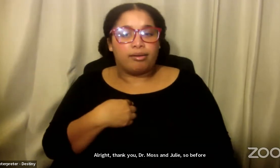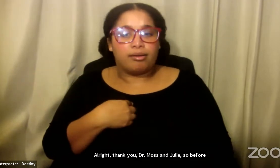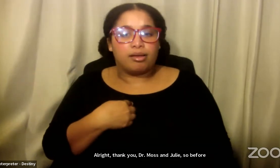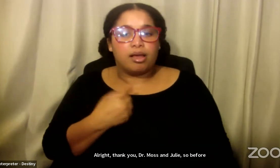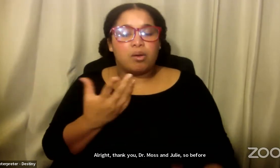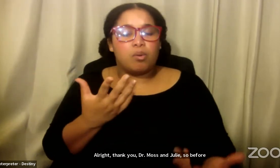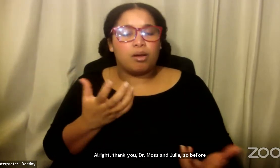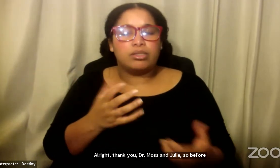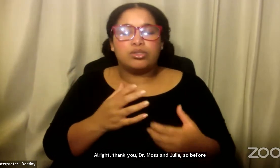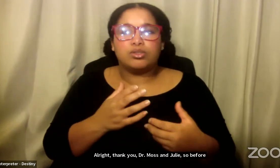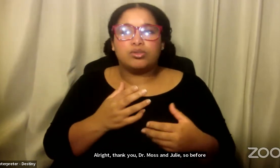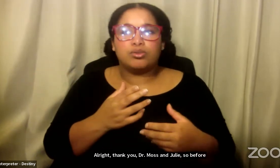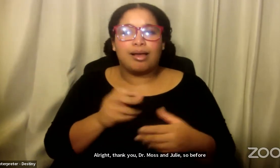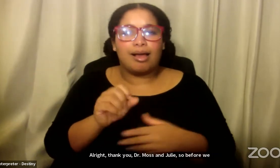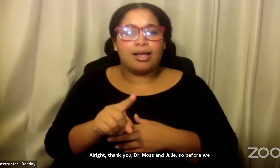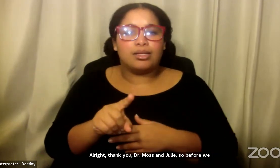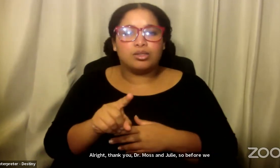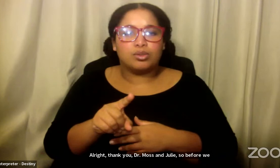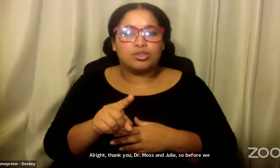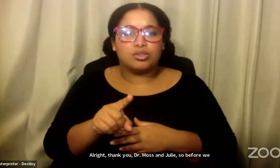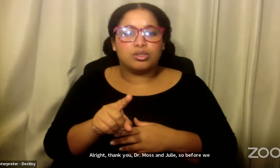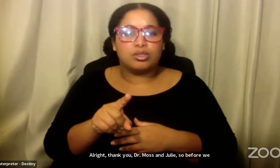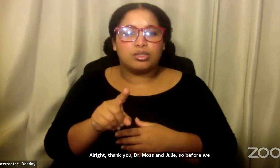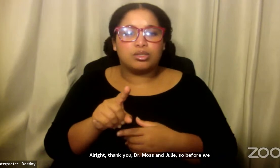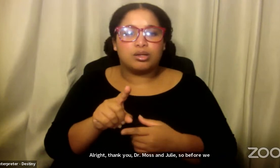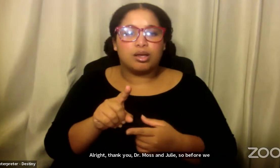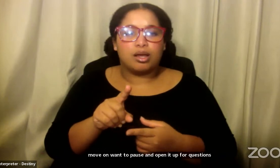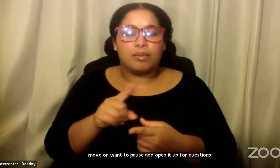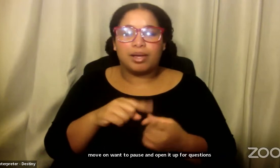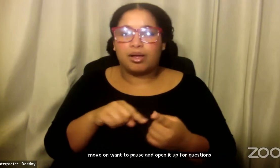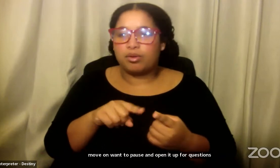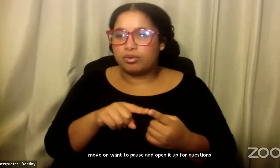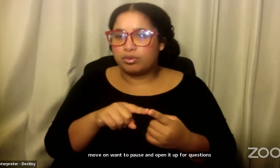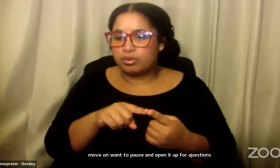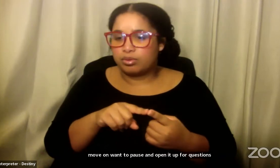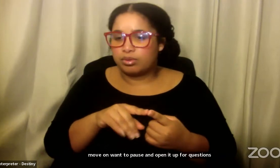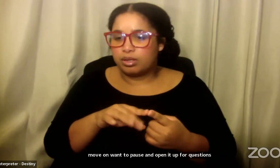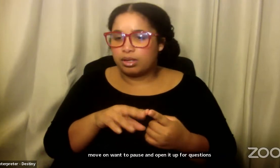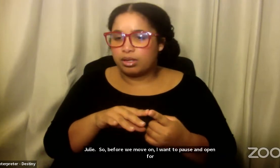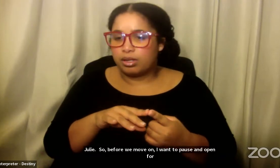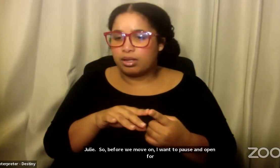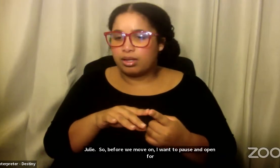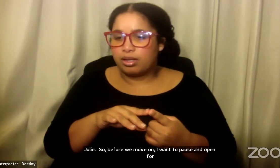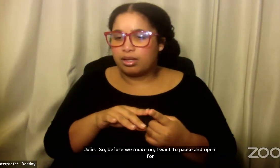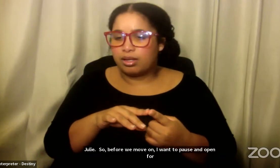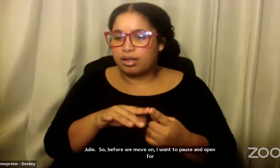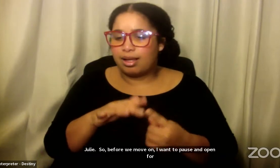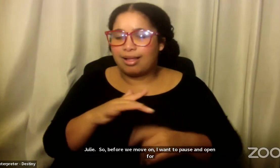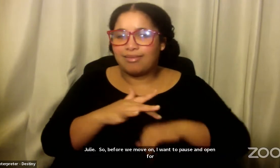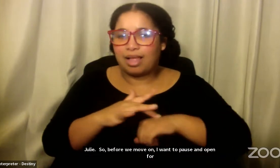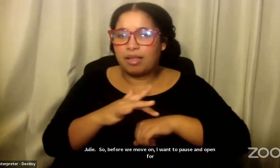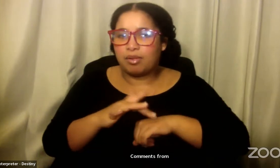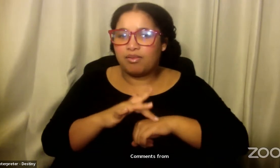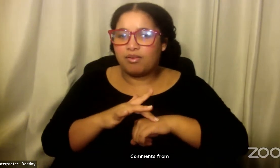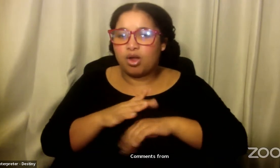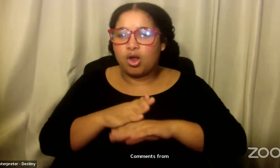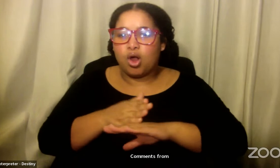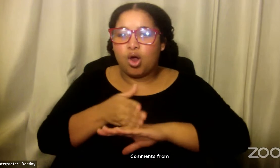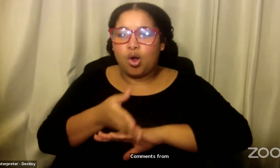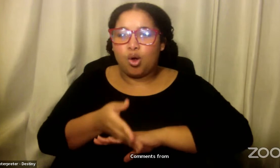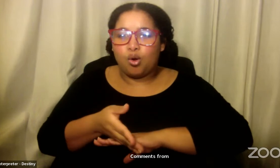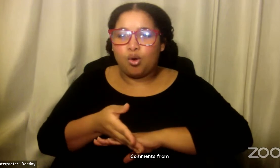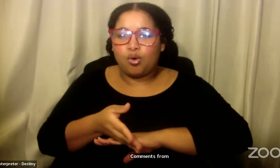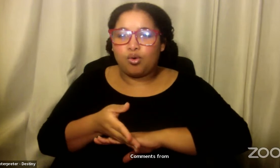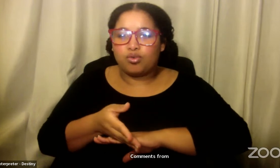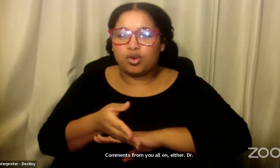wanted to ask a question about, you know, just the availability of over-the-counter remedies